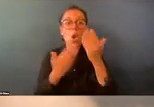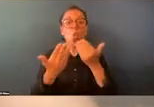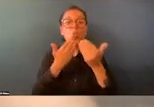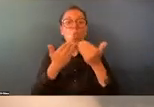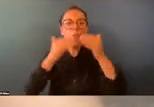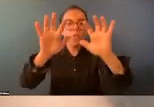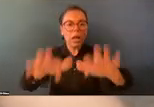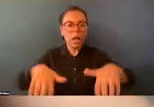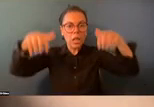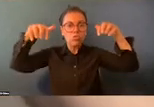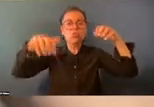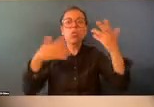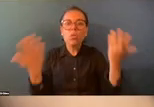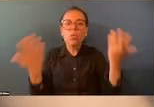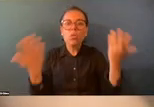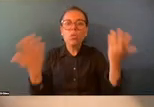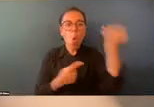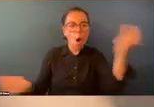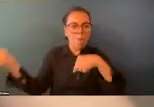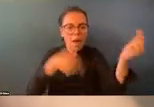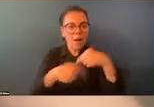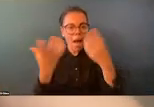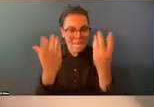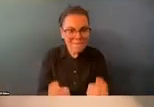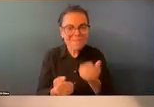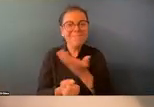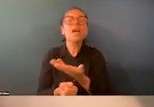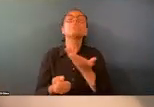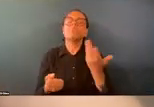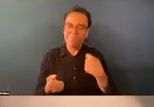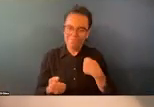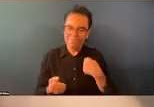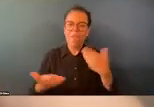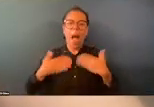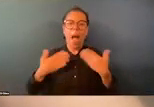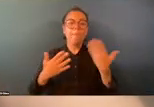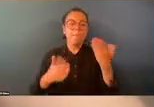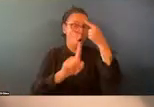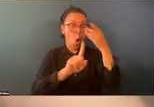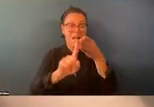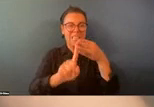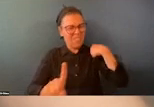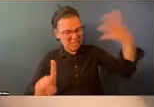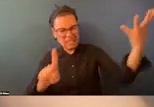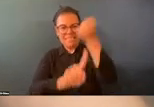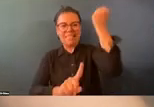COP and then also raise their voice.